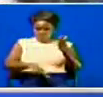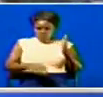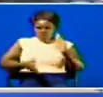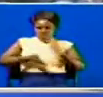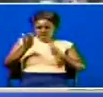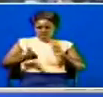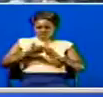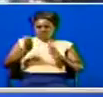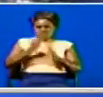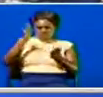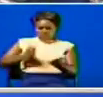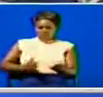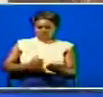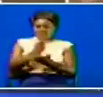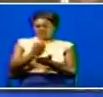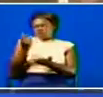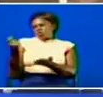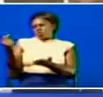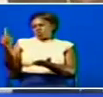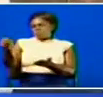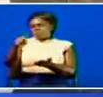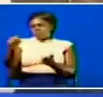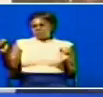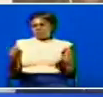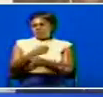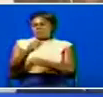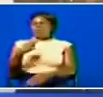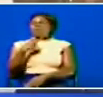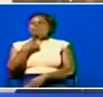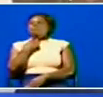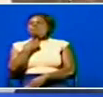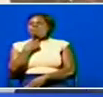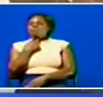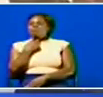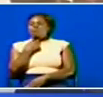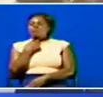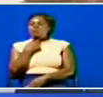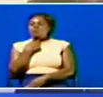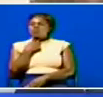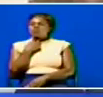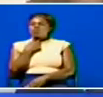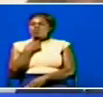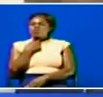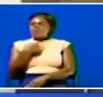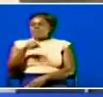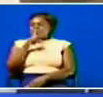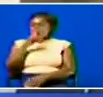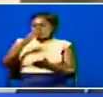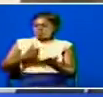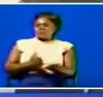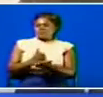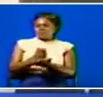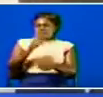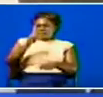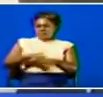speedy justice for petty offenders. We cannot be held purport to be defenders of justice